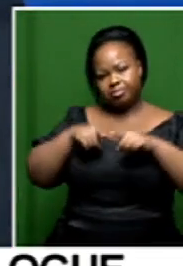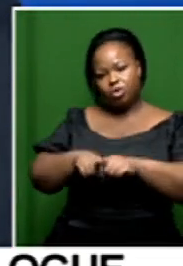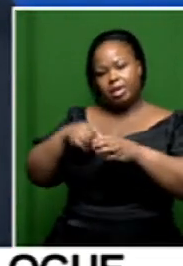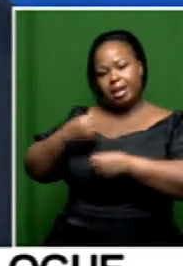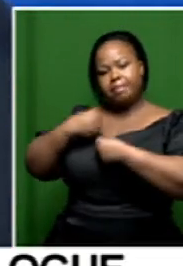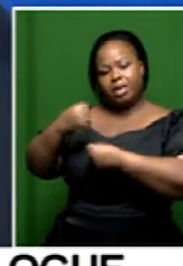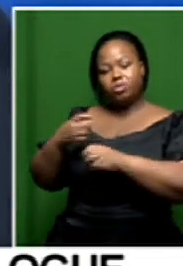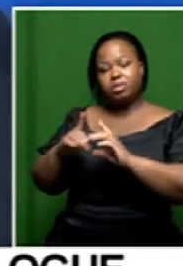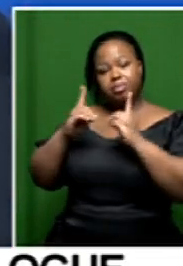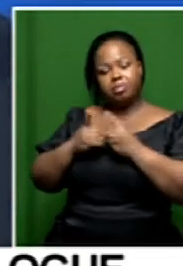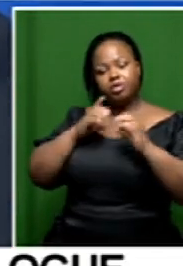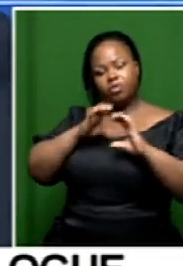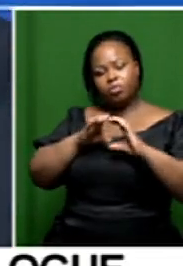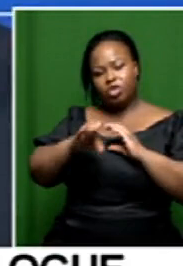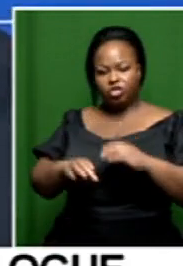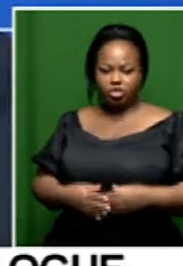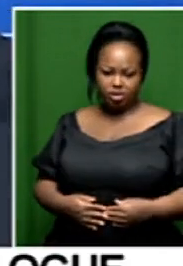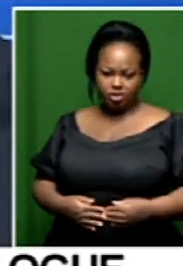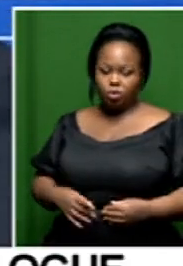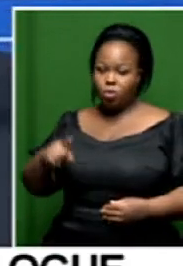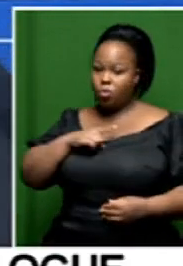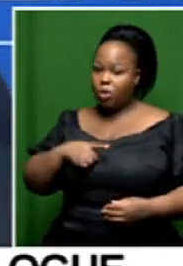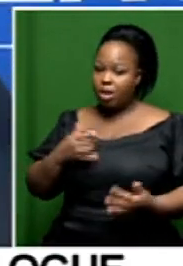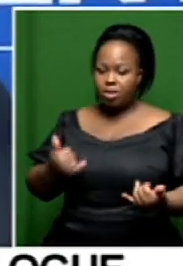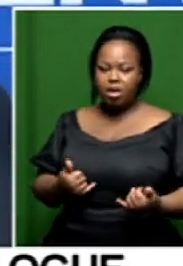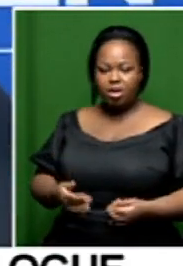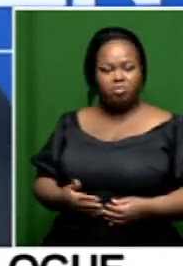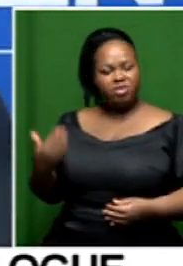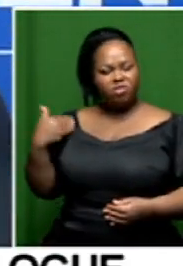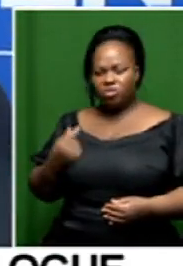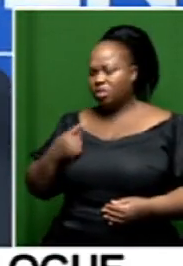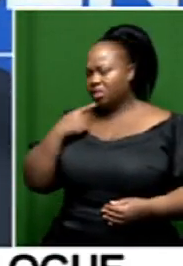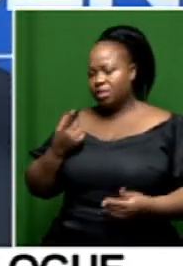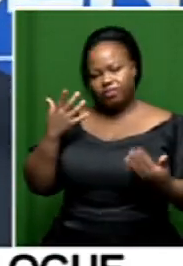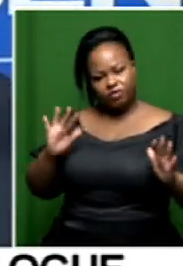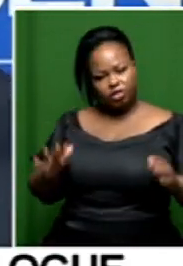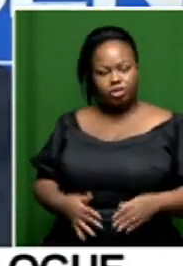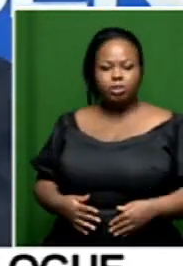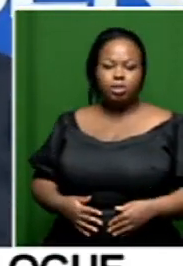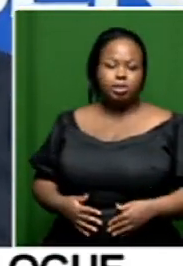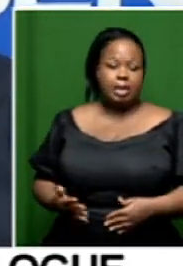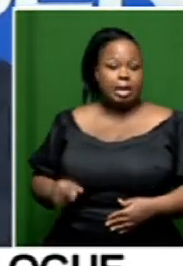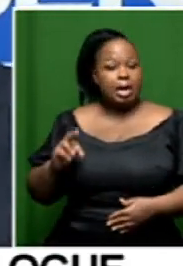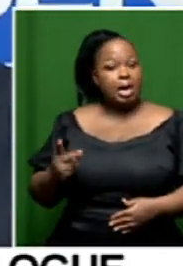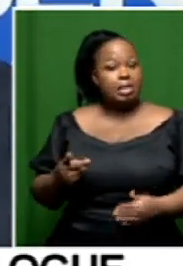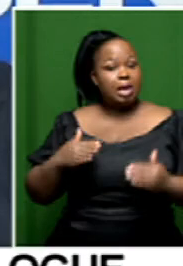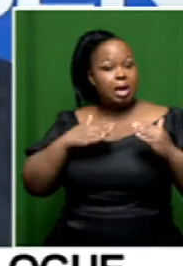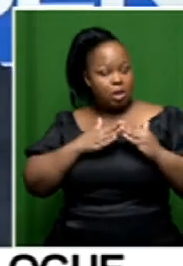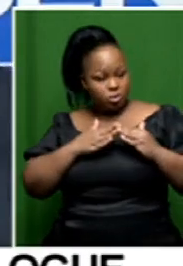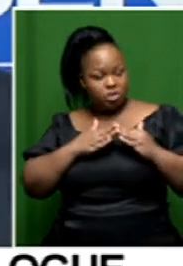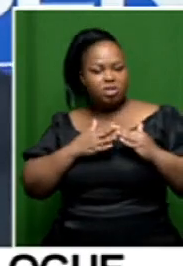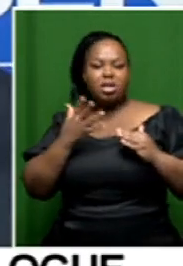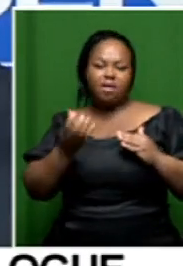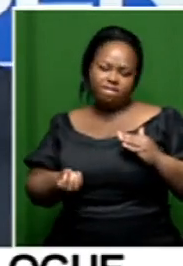with the Department of Communications, because, as the Minister alluded previously, that some of the households, they do